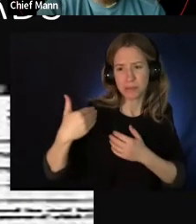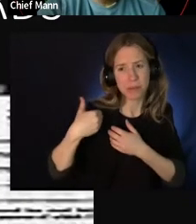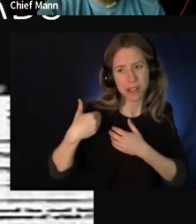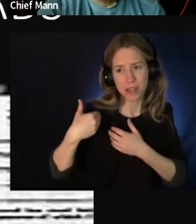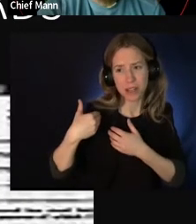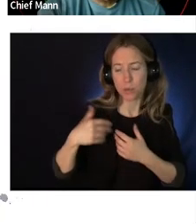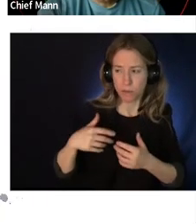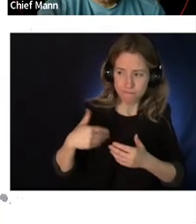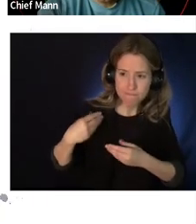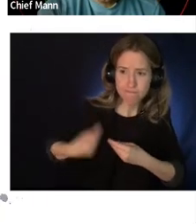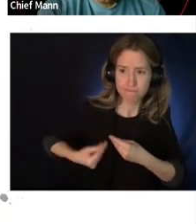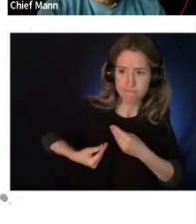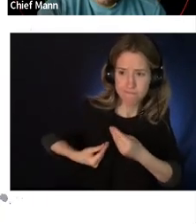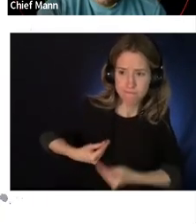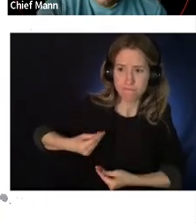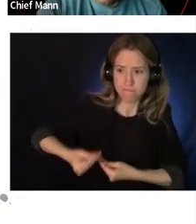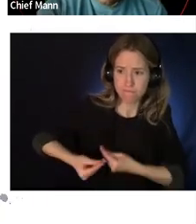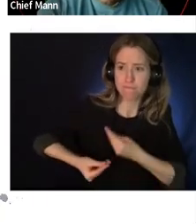one, please.